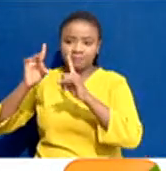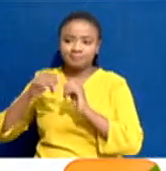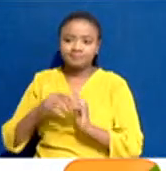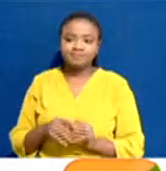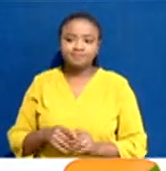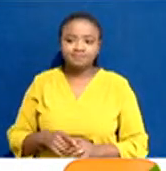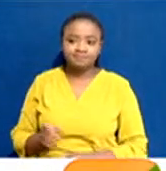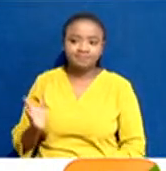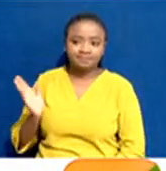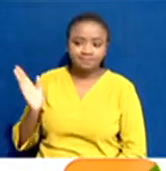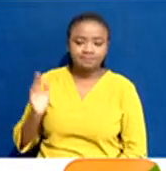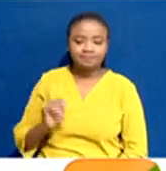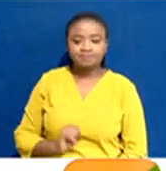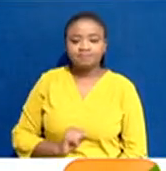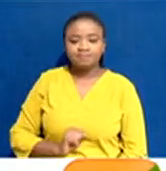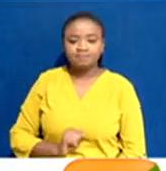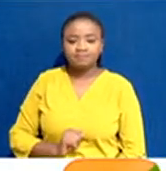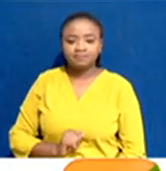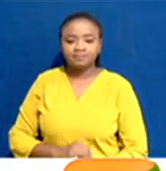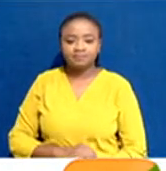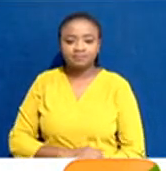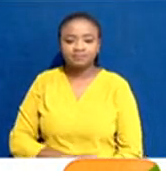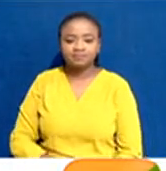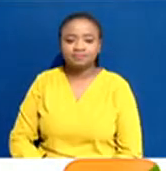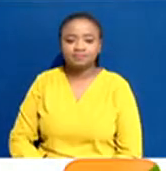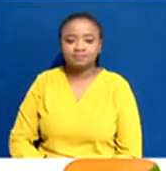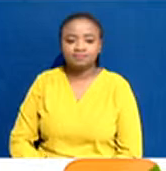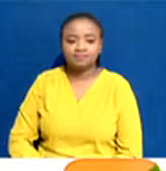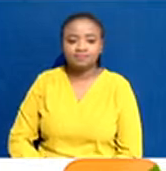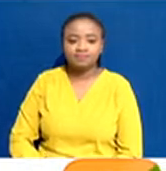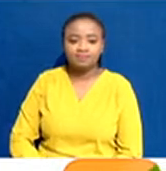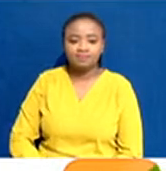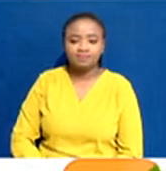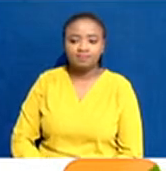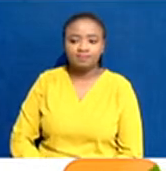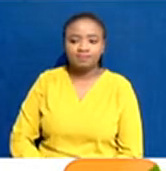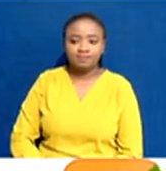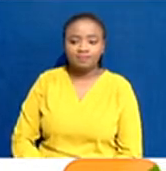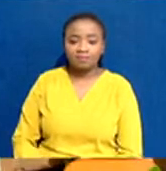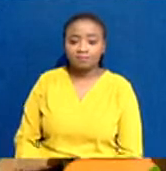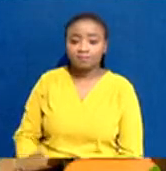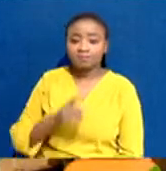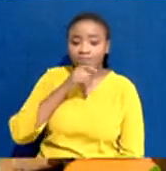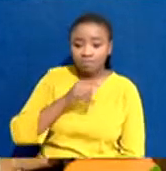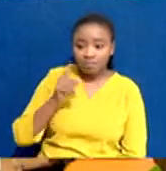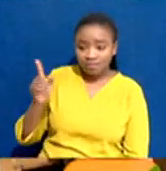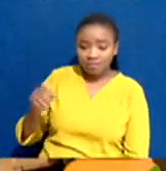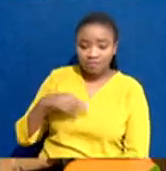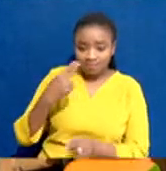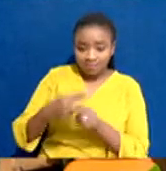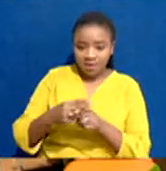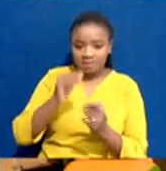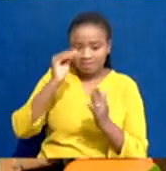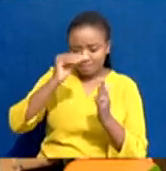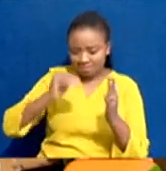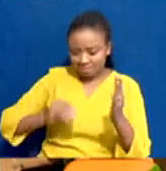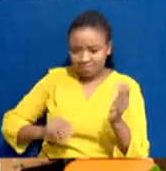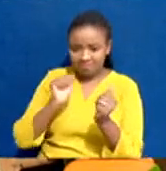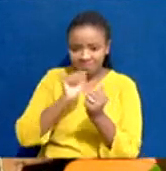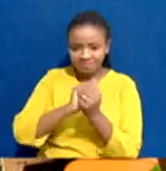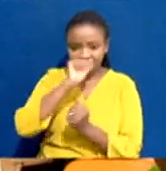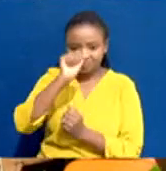Commission selection panel on the 1st and 2nd of August. He was among the names forwarded to the